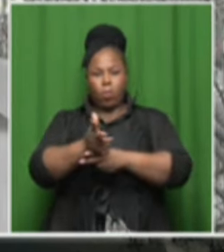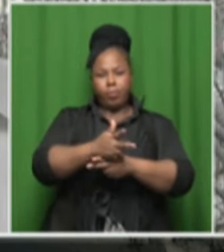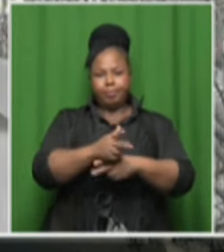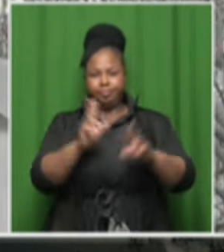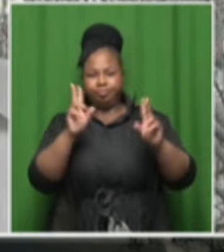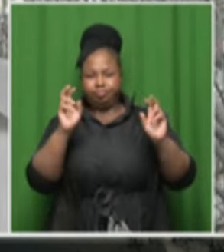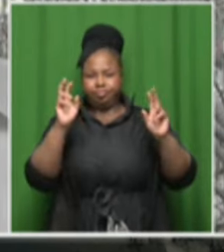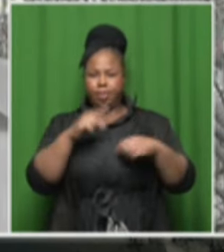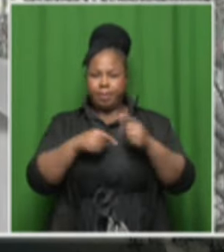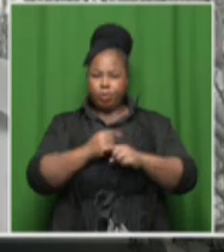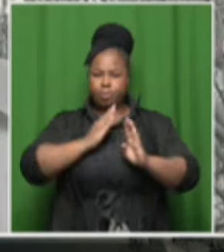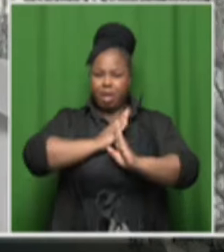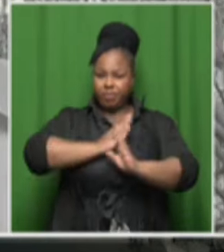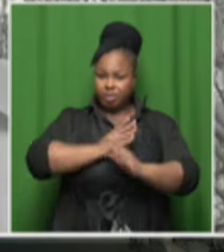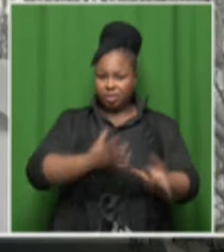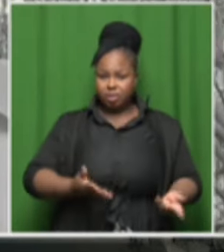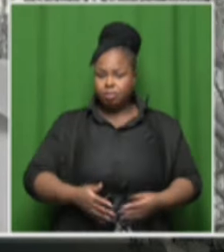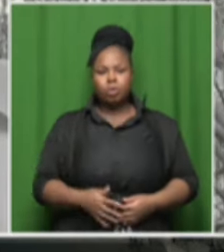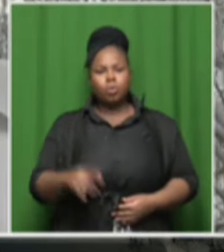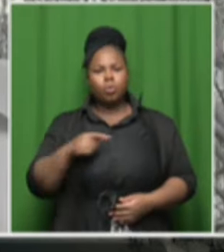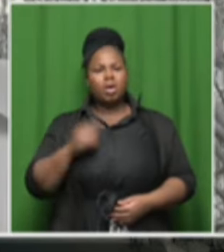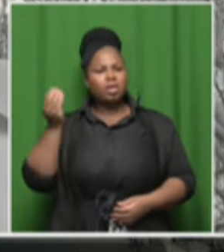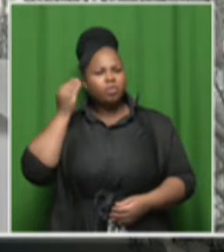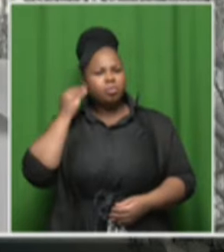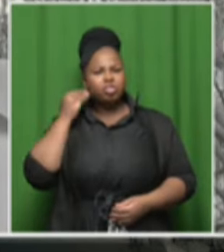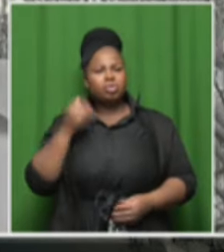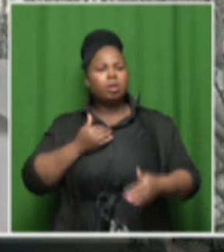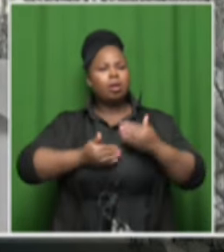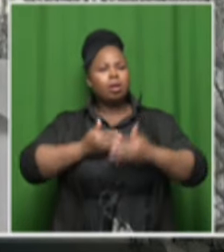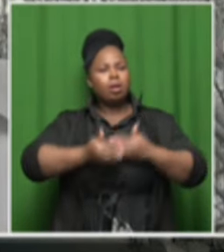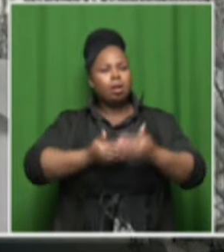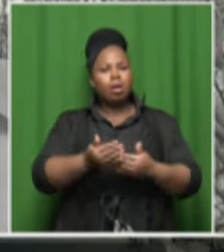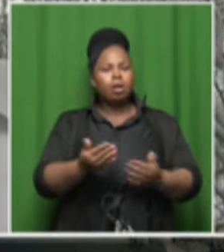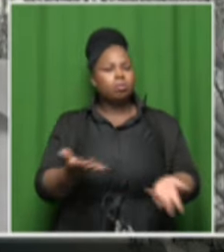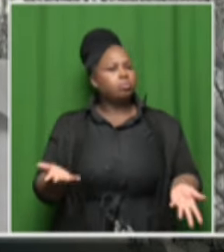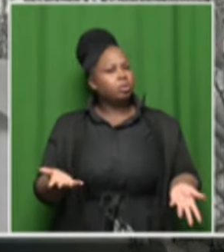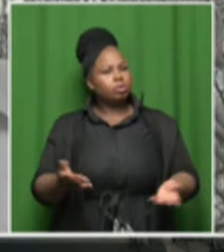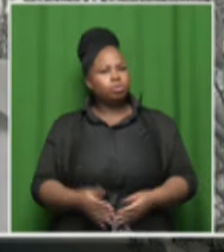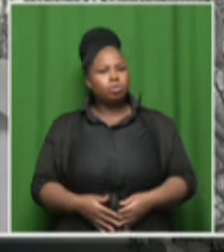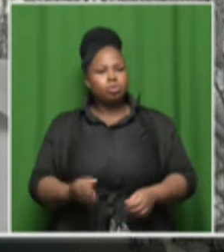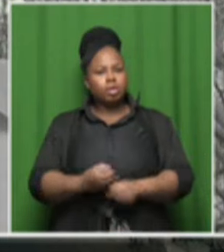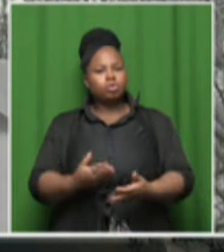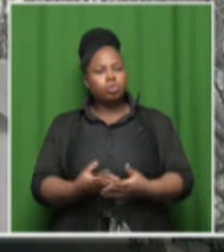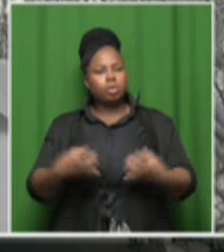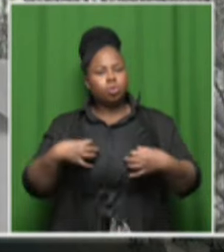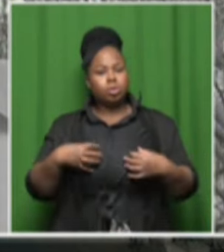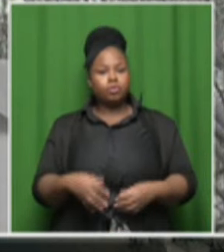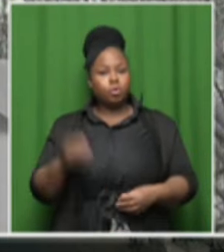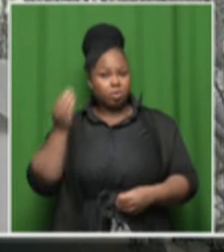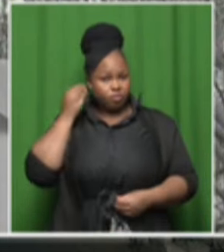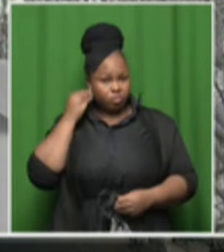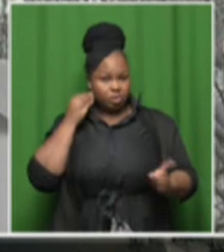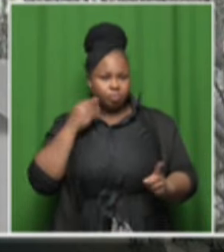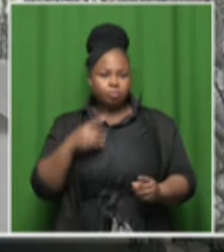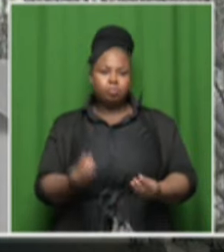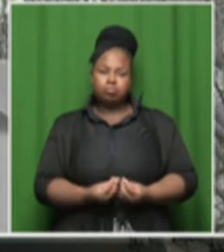peeking through. And because there's so much data involved in that processing, ownership of that data is something that,